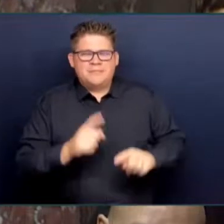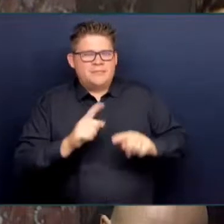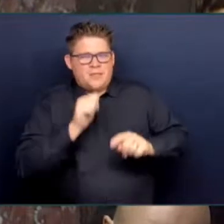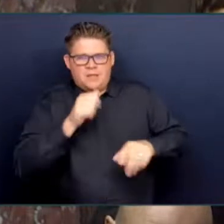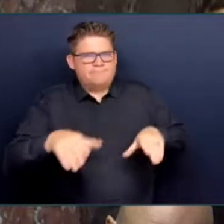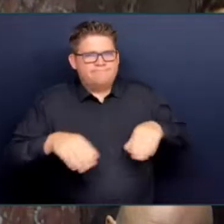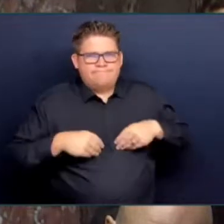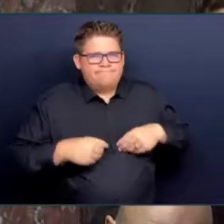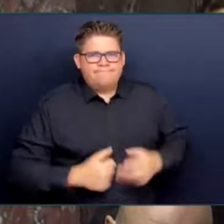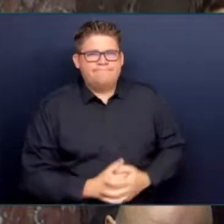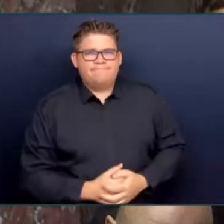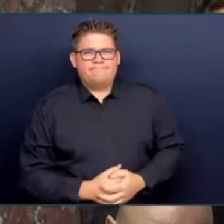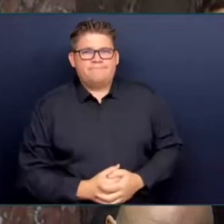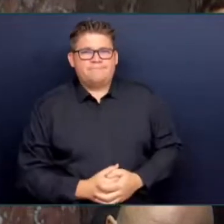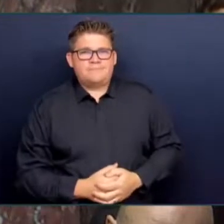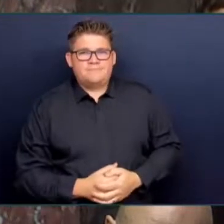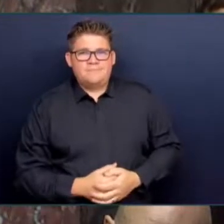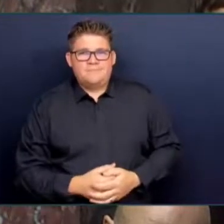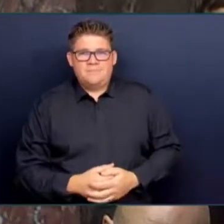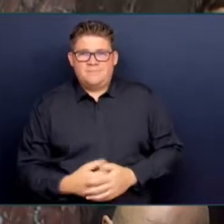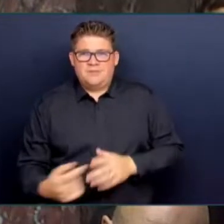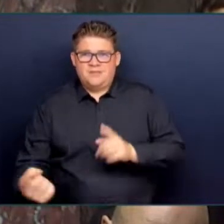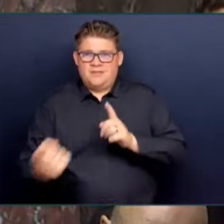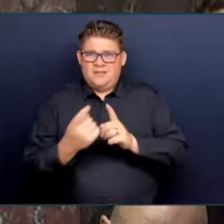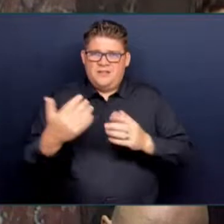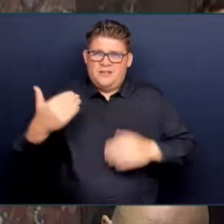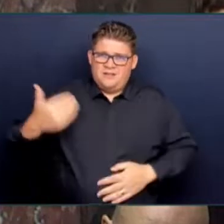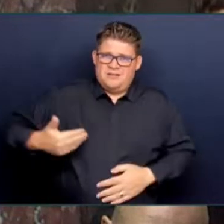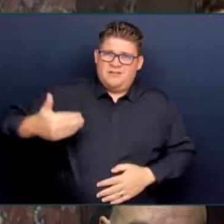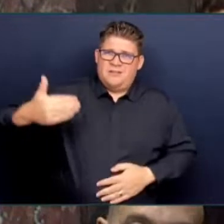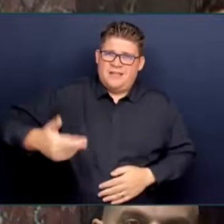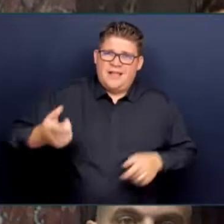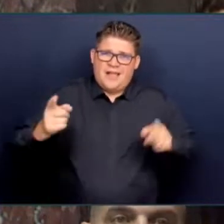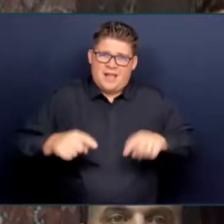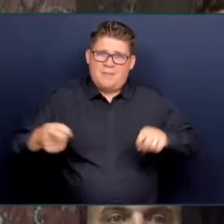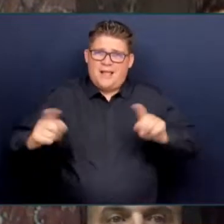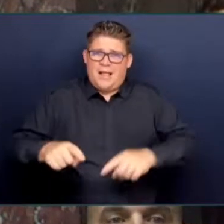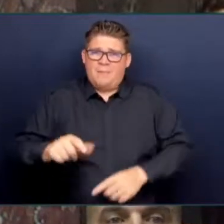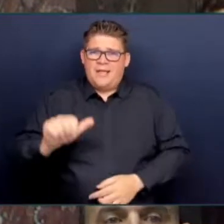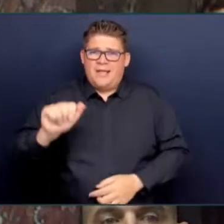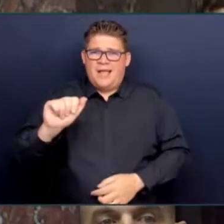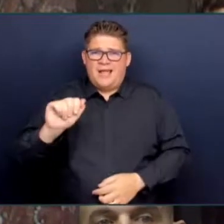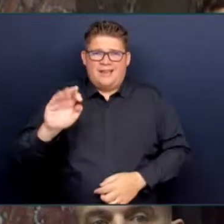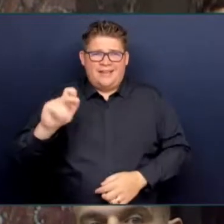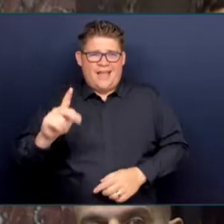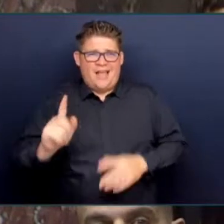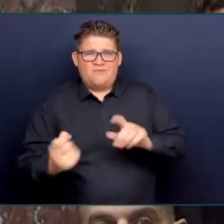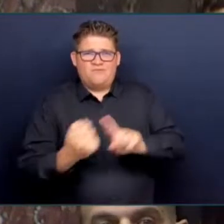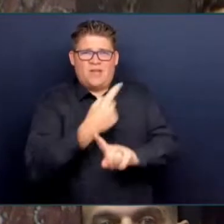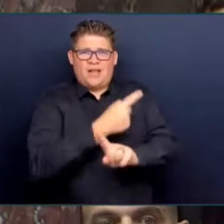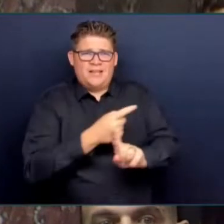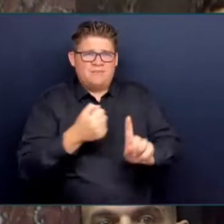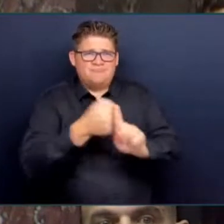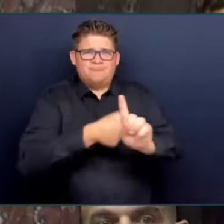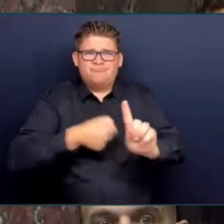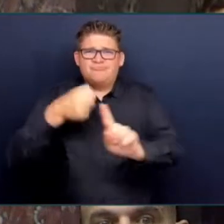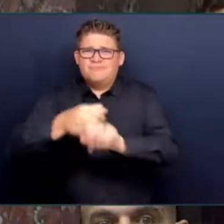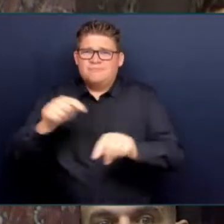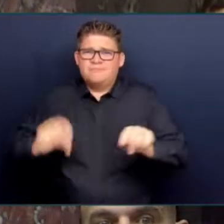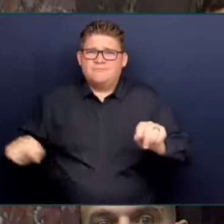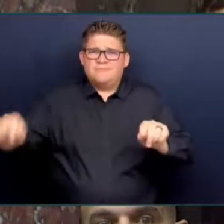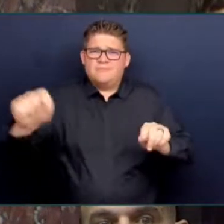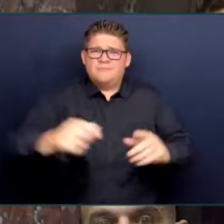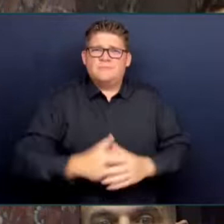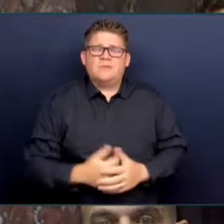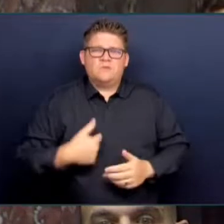civilized society. We are taking the steps needed to address this issue on an urgent basis. We do not know, however, the facts of this